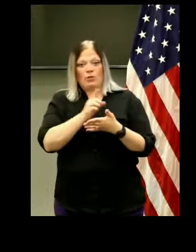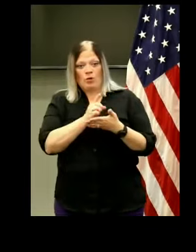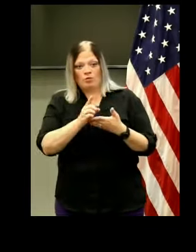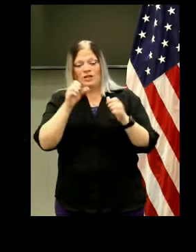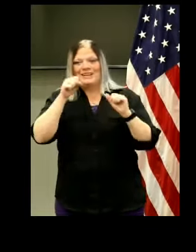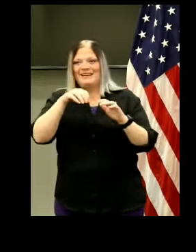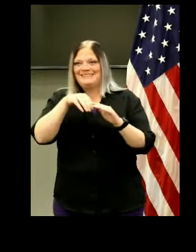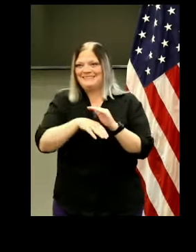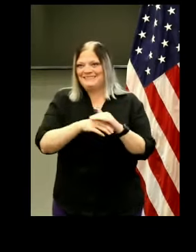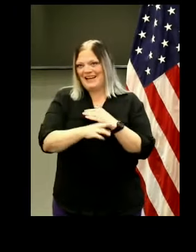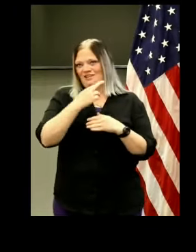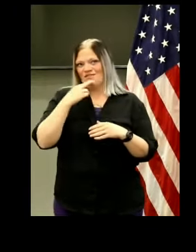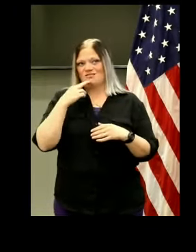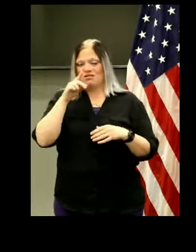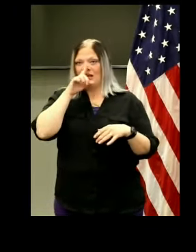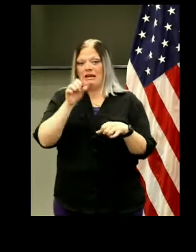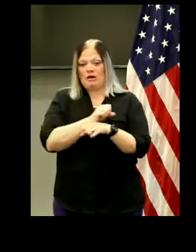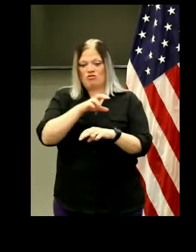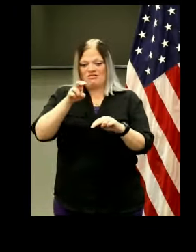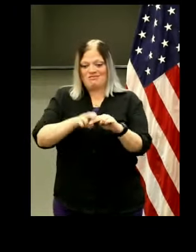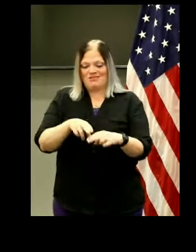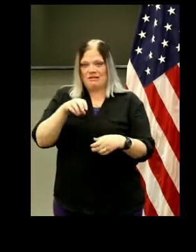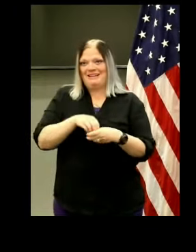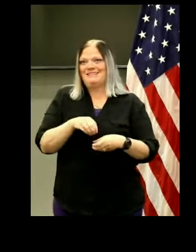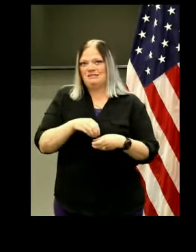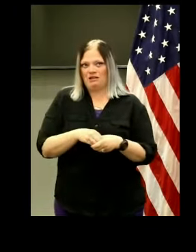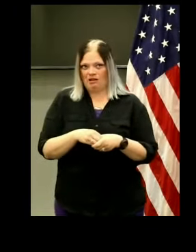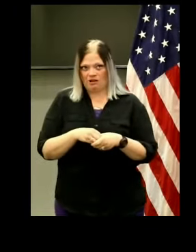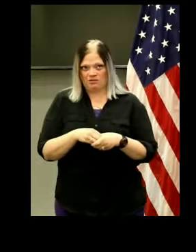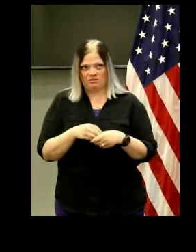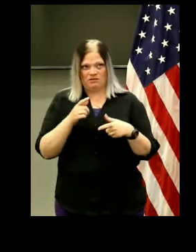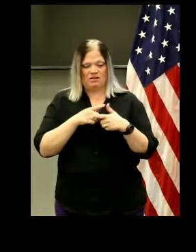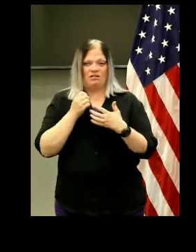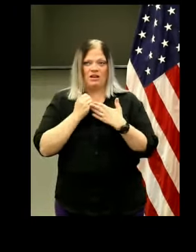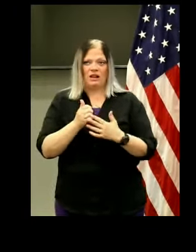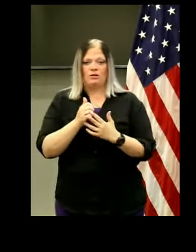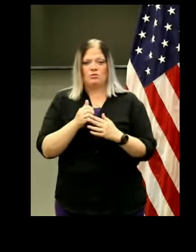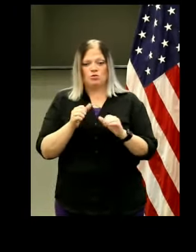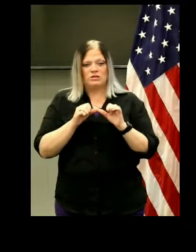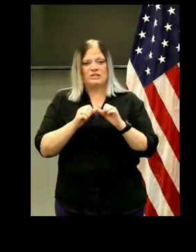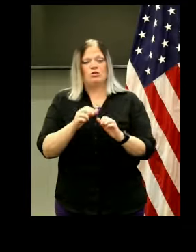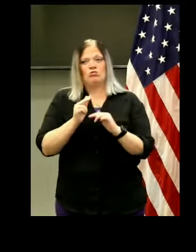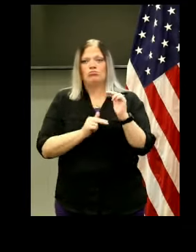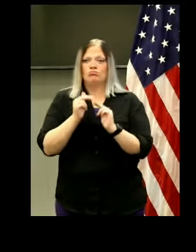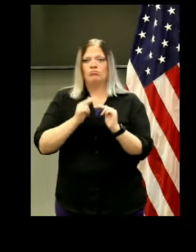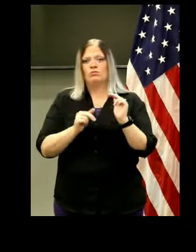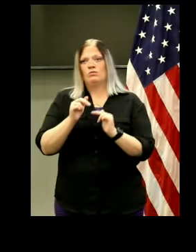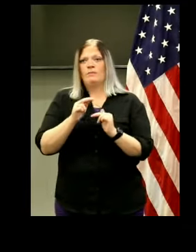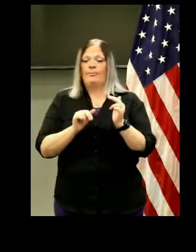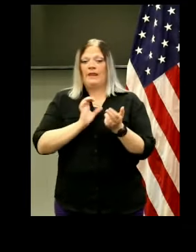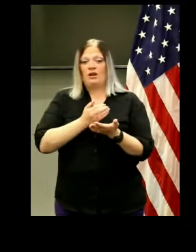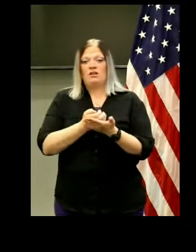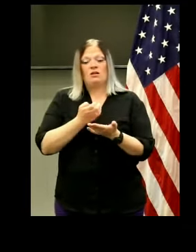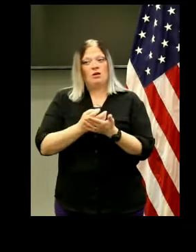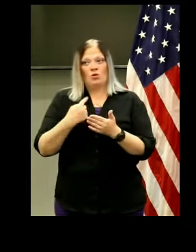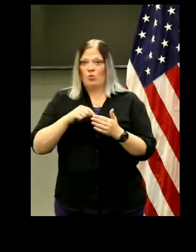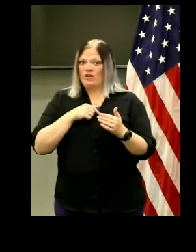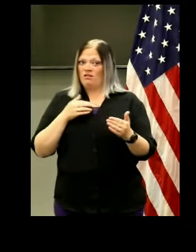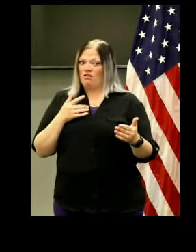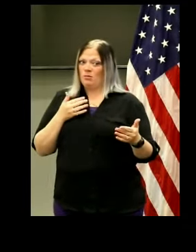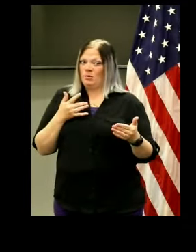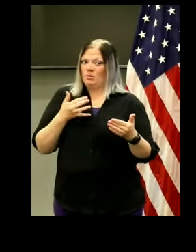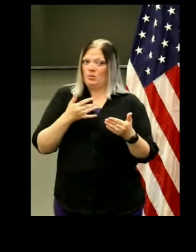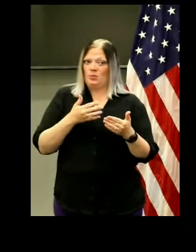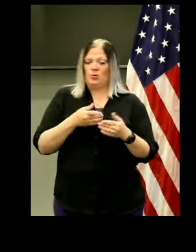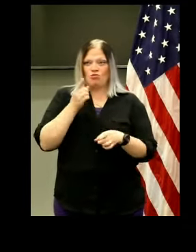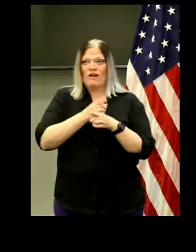indoor restaurants and actually seat indoor, and then help continue to rebuild our economy. We are headed in the right direction. We're very happy